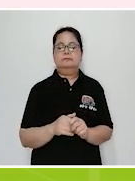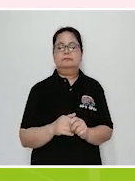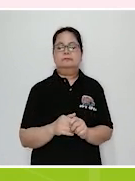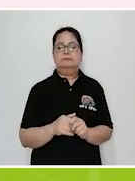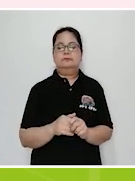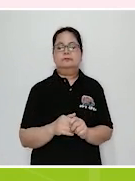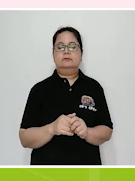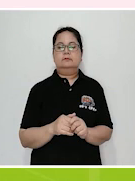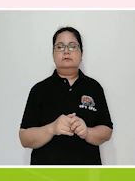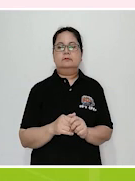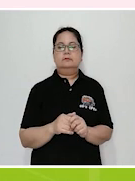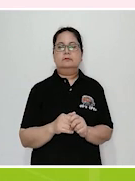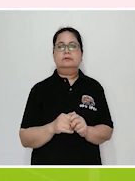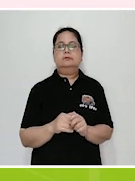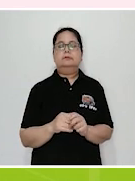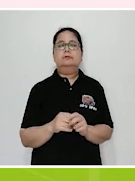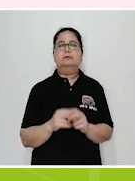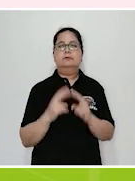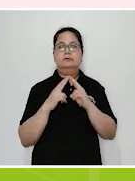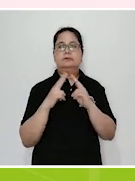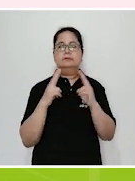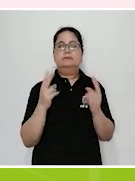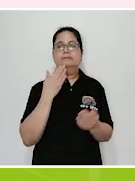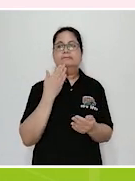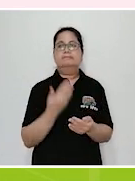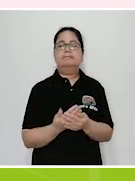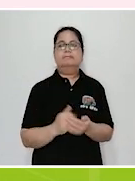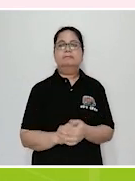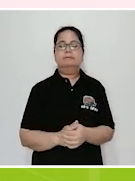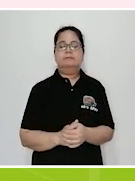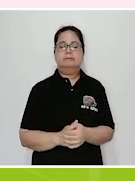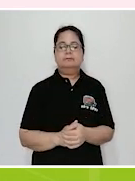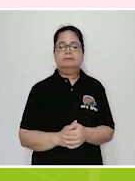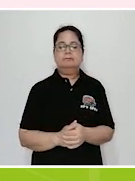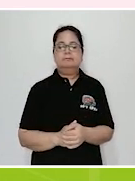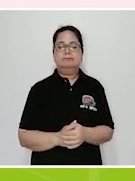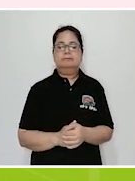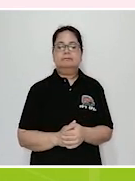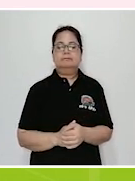You are doing well, Fernandino teens!